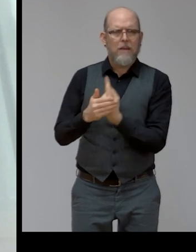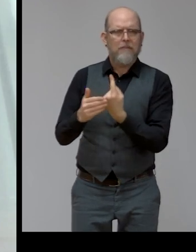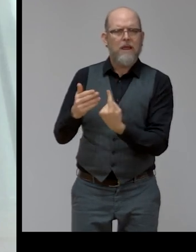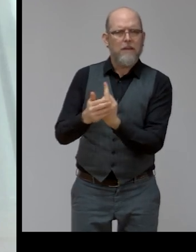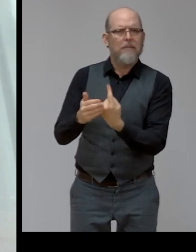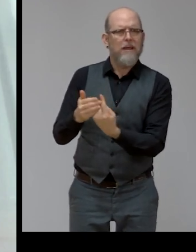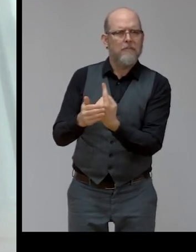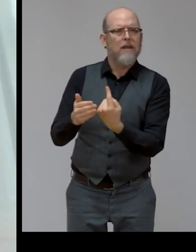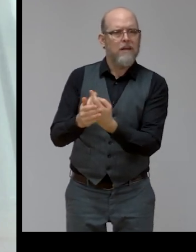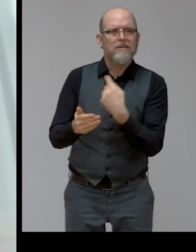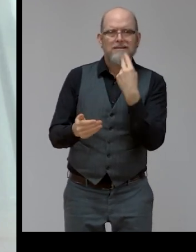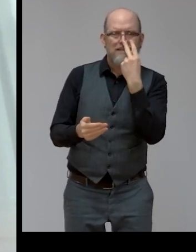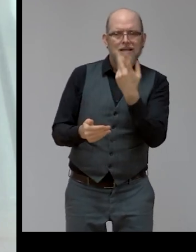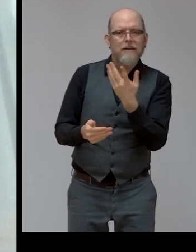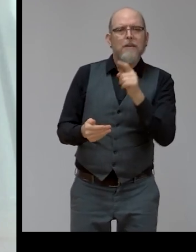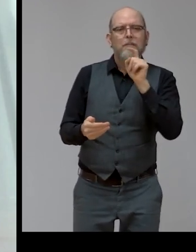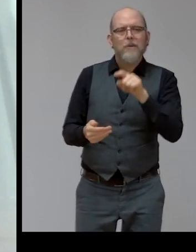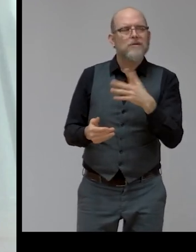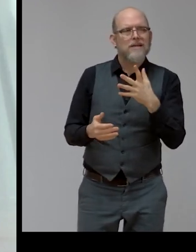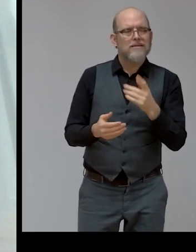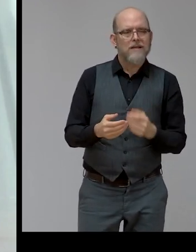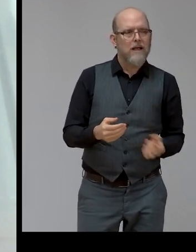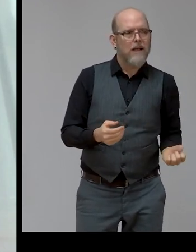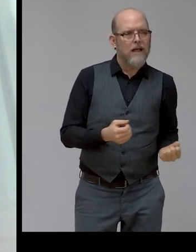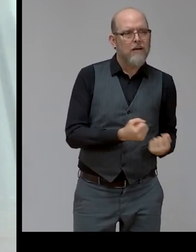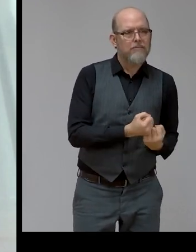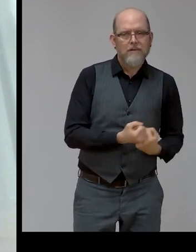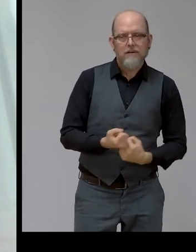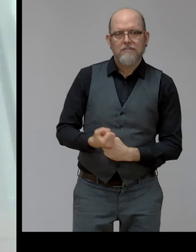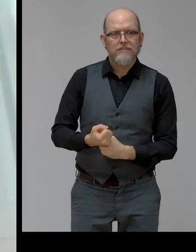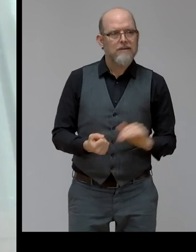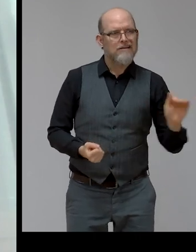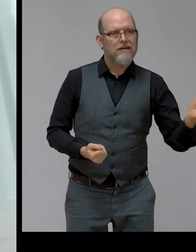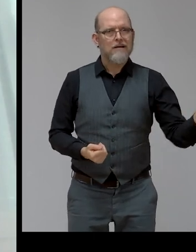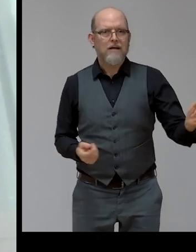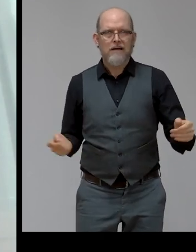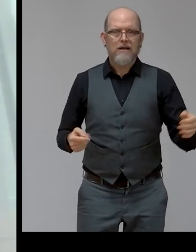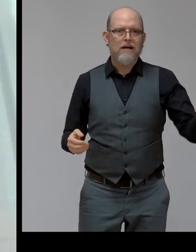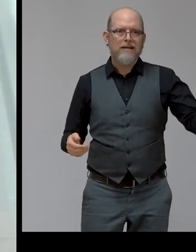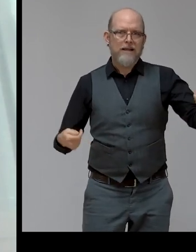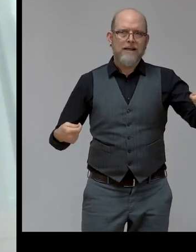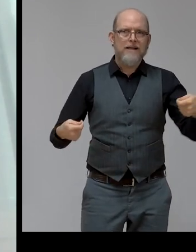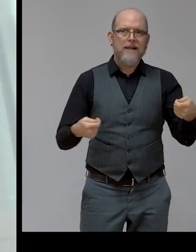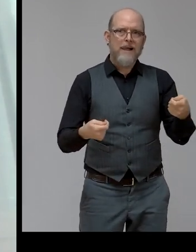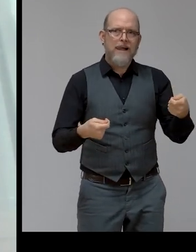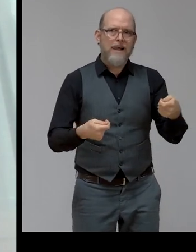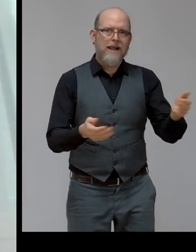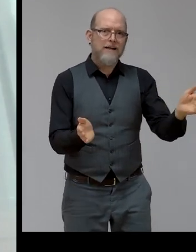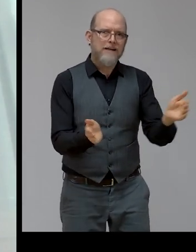support, but they can perform as any other employee. So I think that's the most